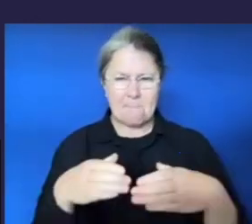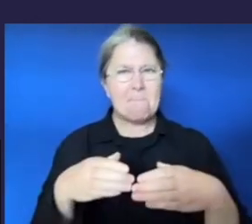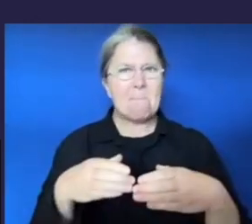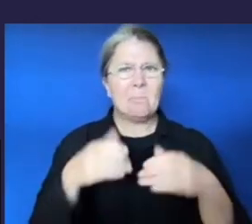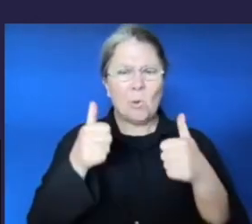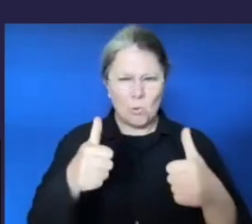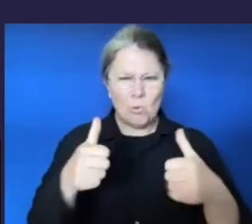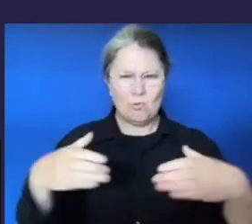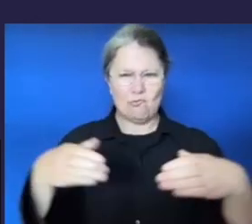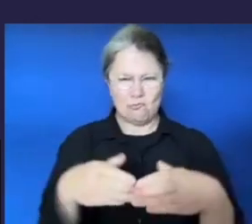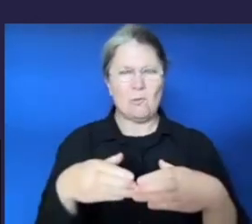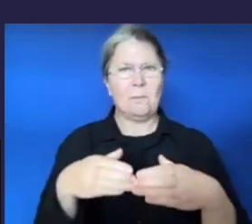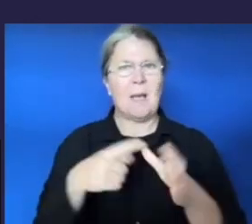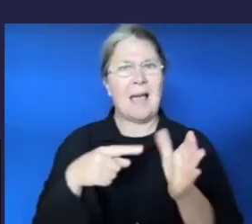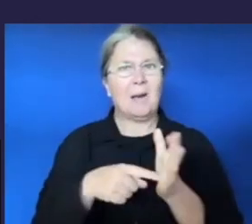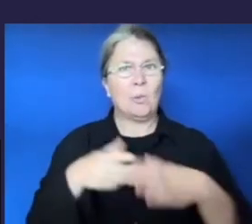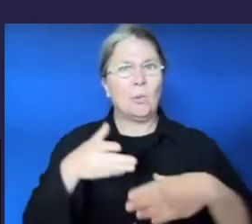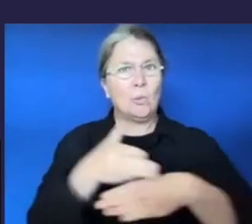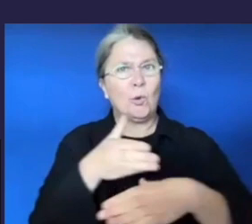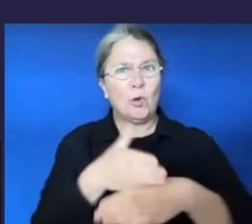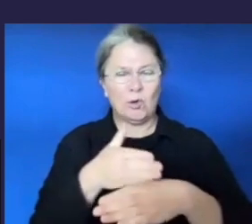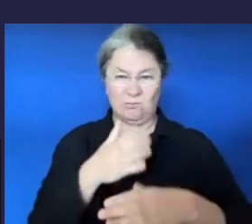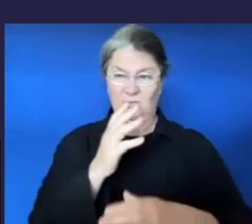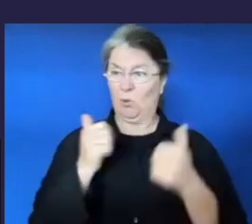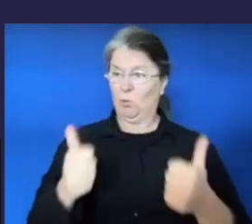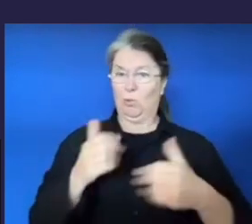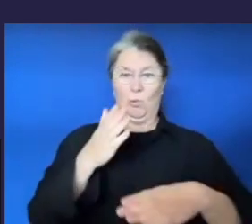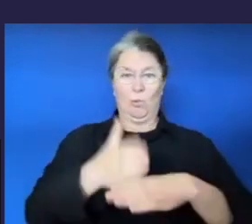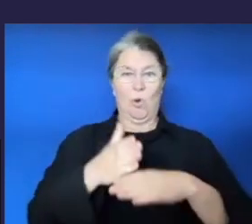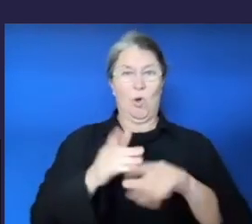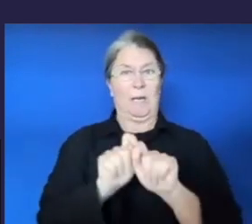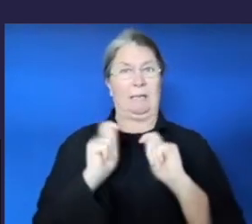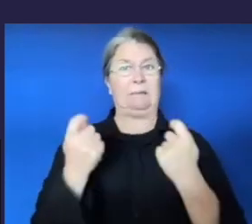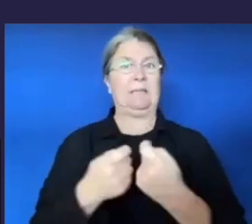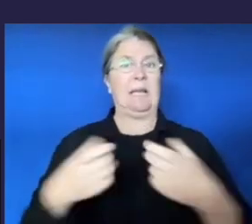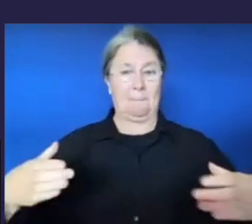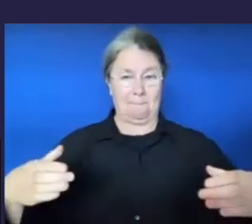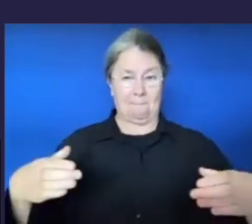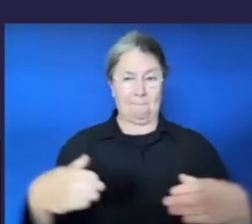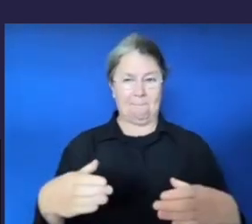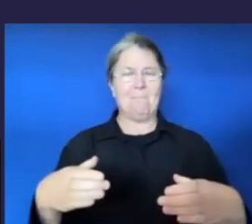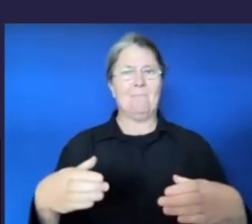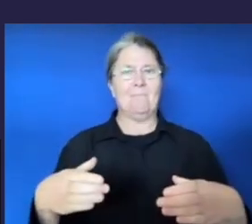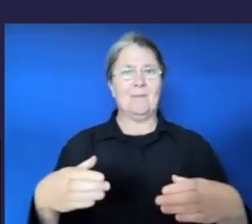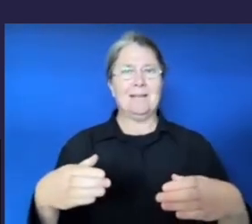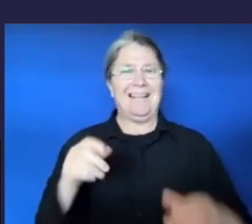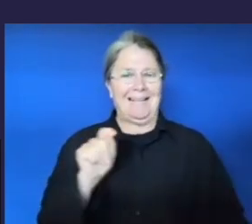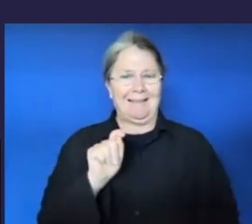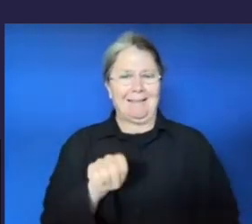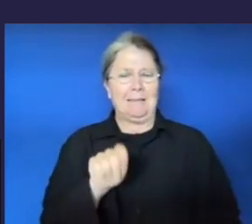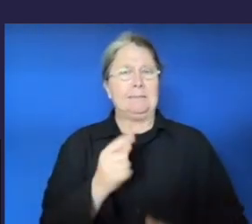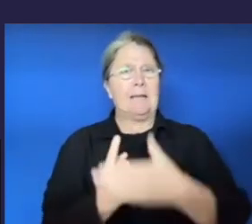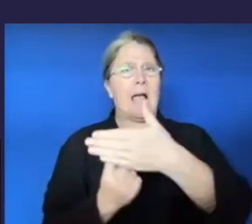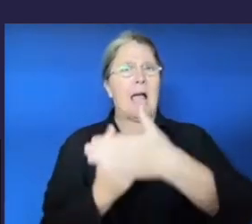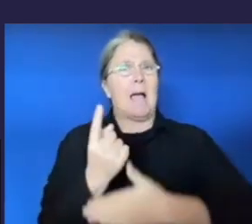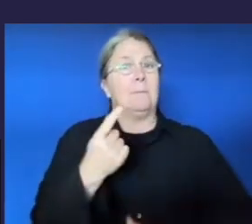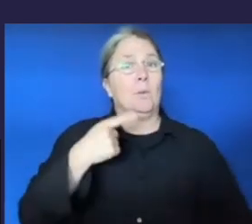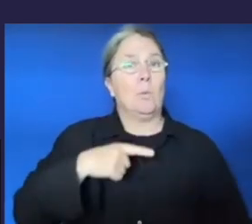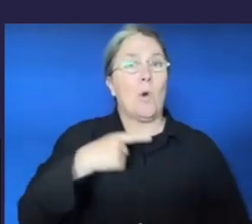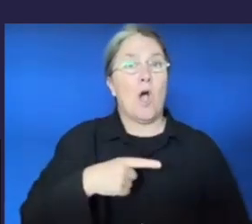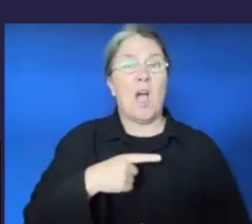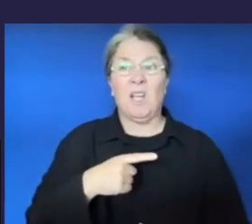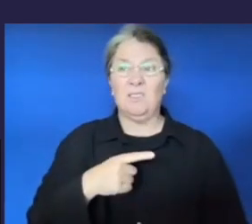the sense of what a work team is really all about. This had more to do with their shared interests